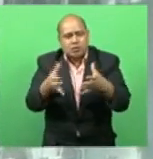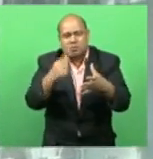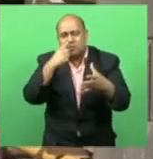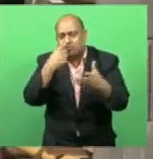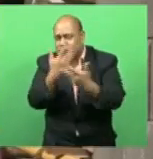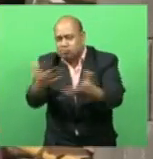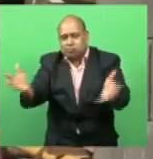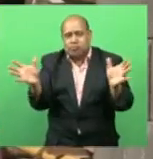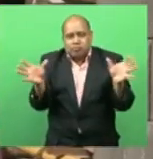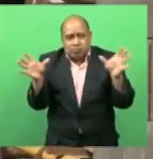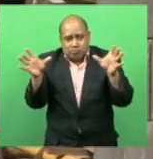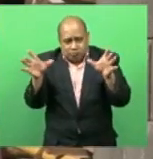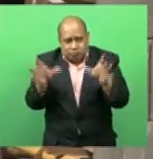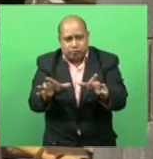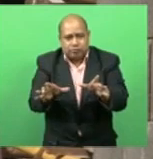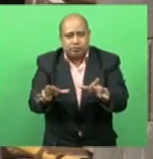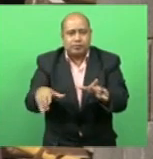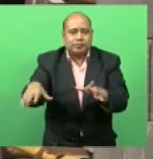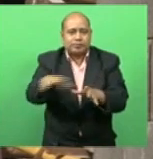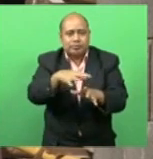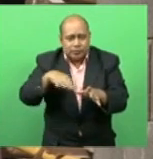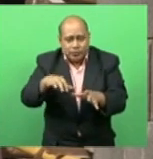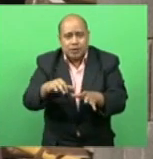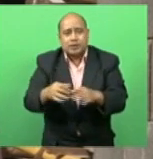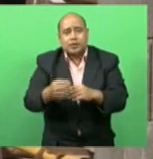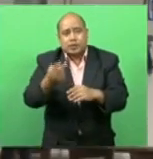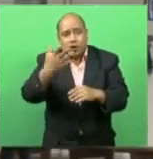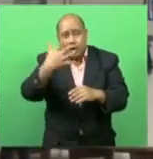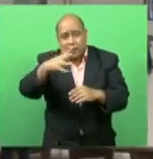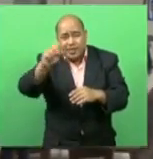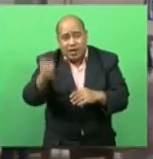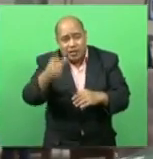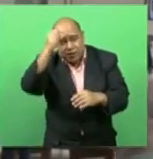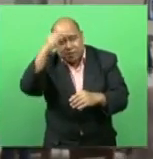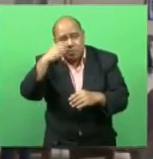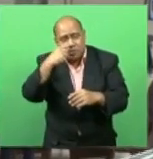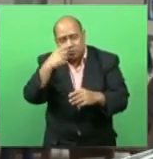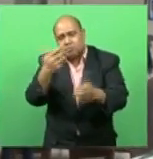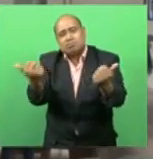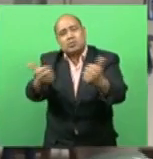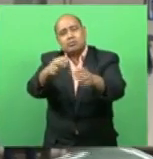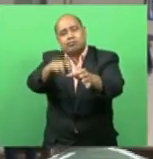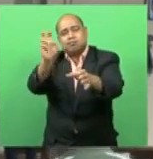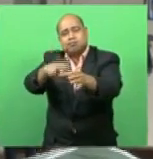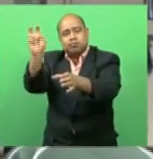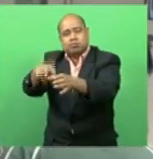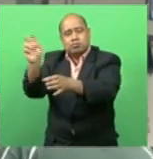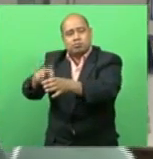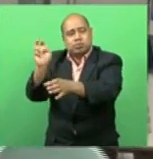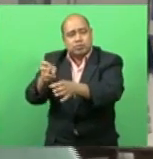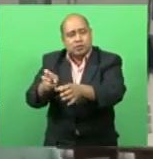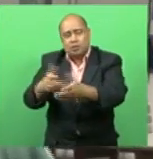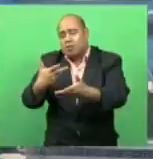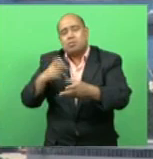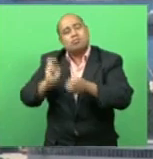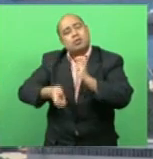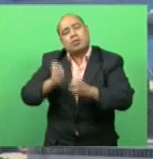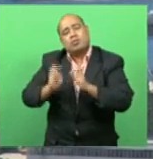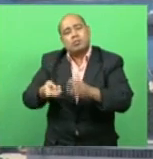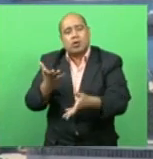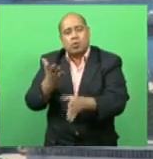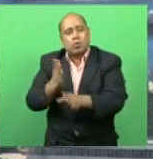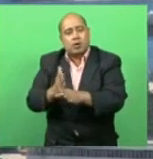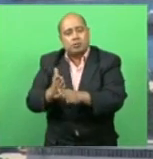whole. Around 25,000 Fijians have lost their jobs due to the current crisis, with majority from the